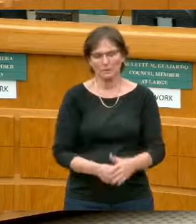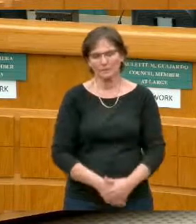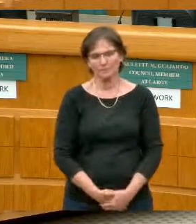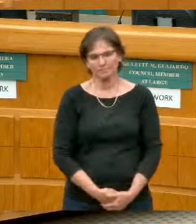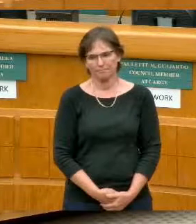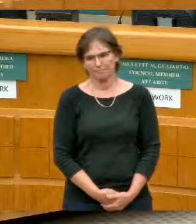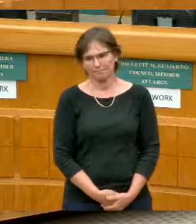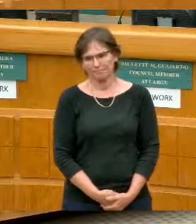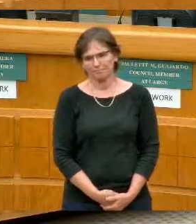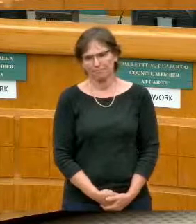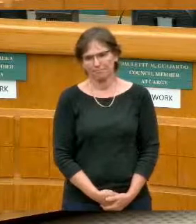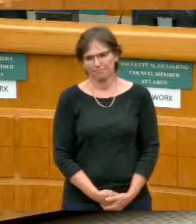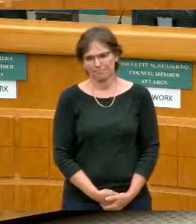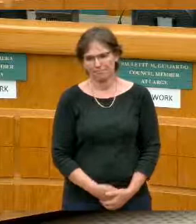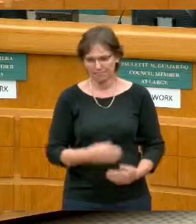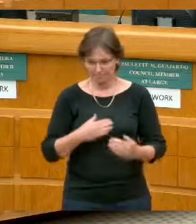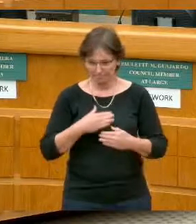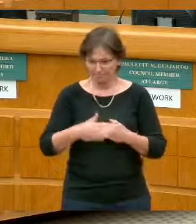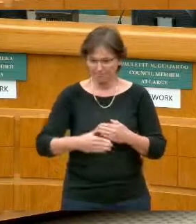Next slide.